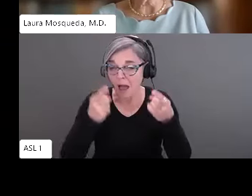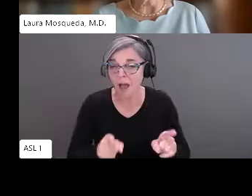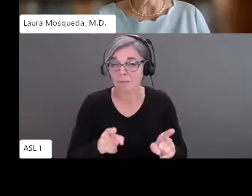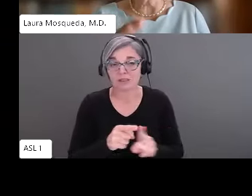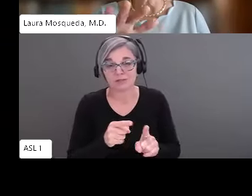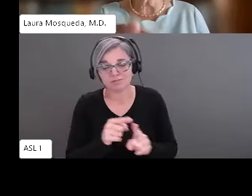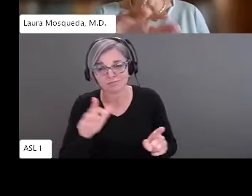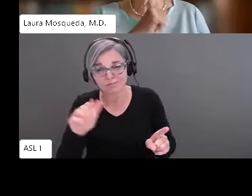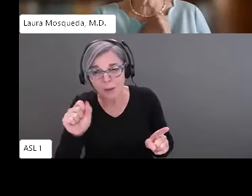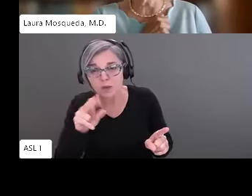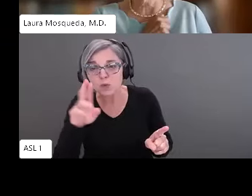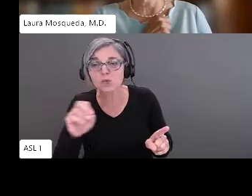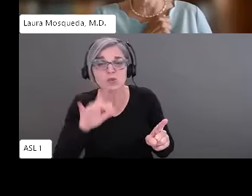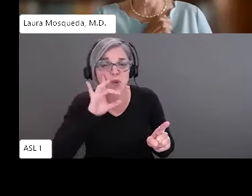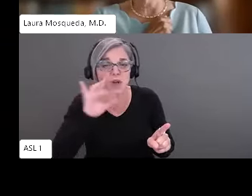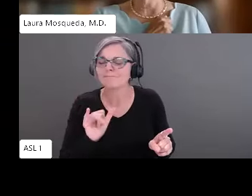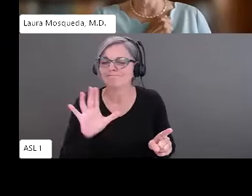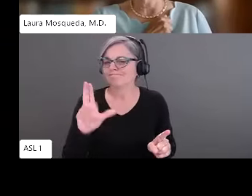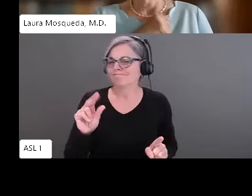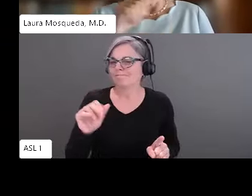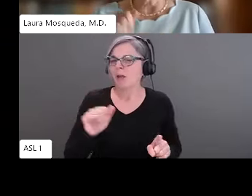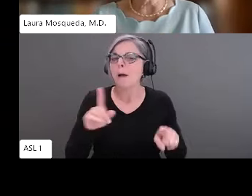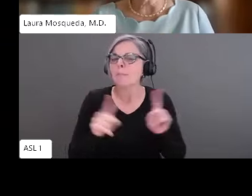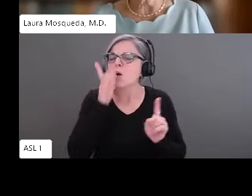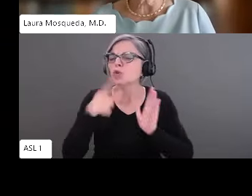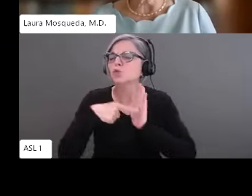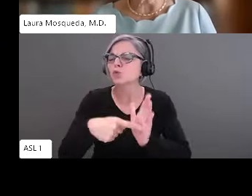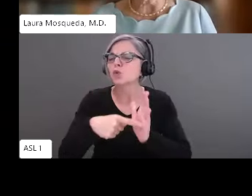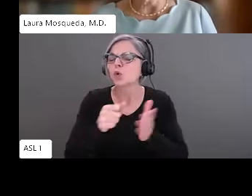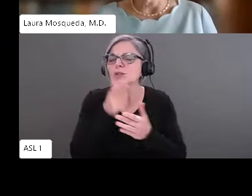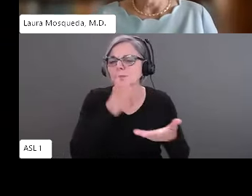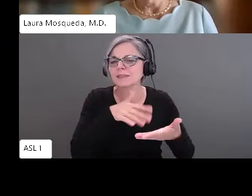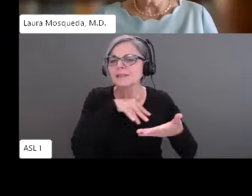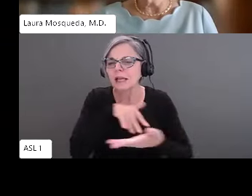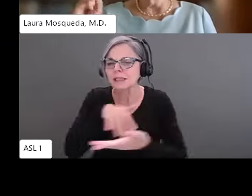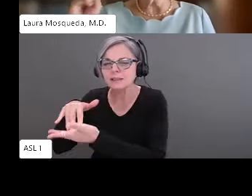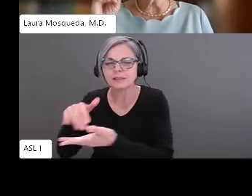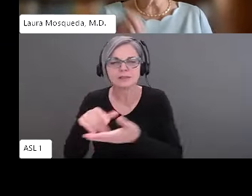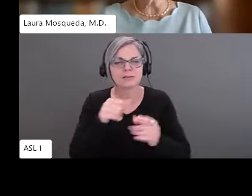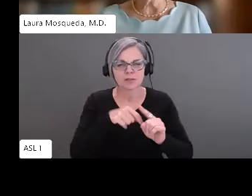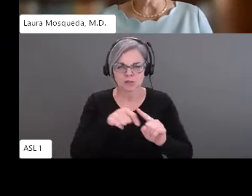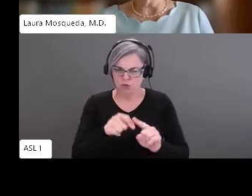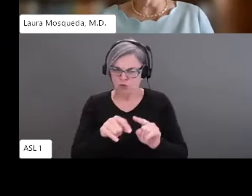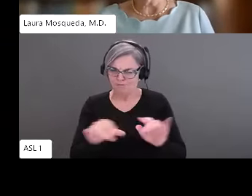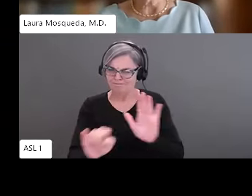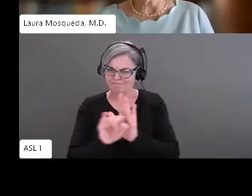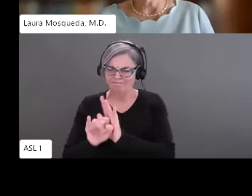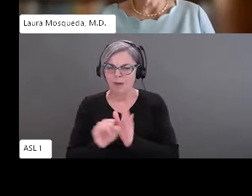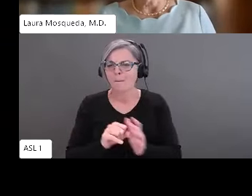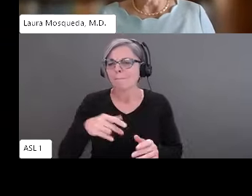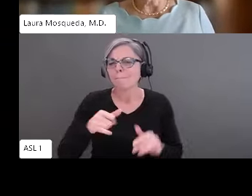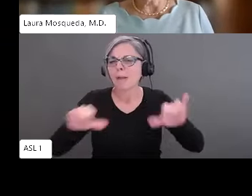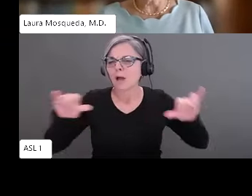different patterns. So I'm going to ask you to take a look right now and type into the chat, what are one or two things you